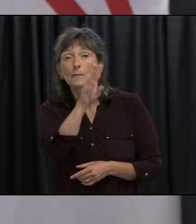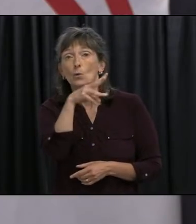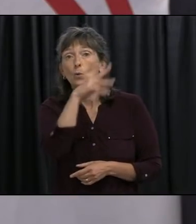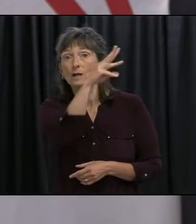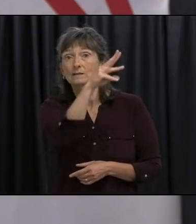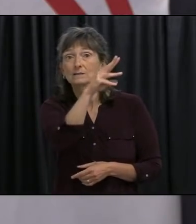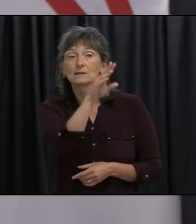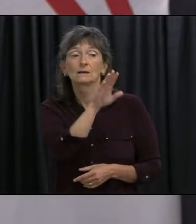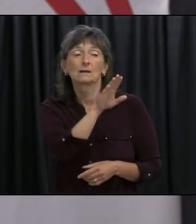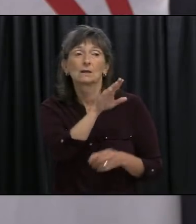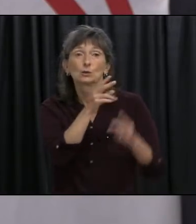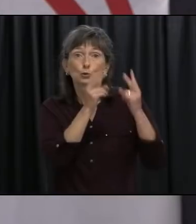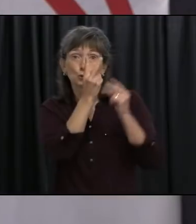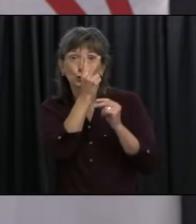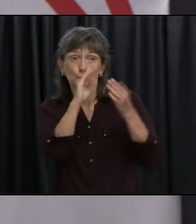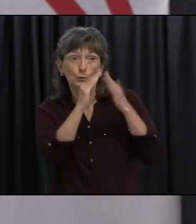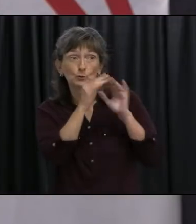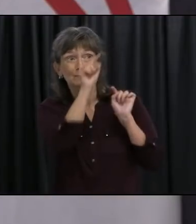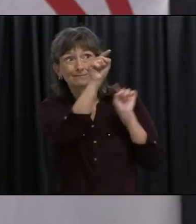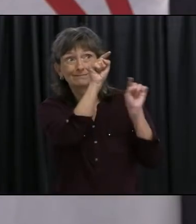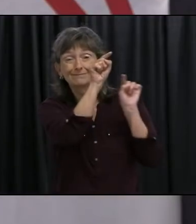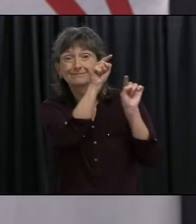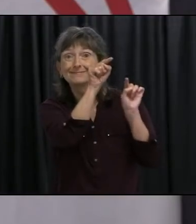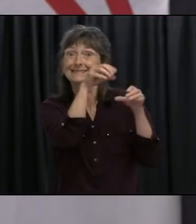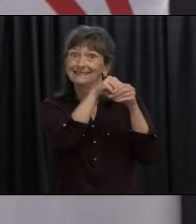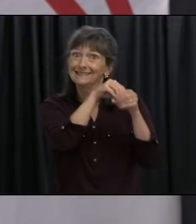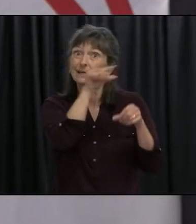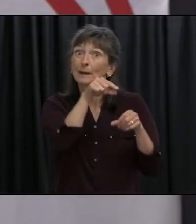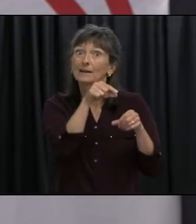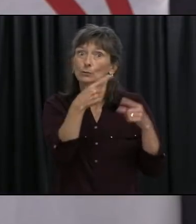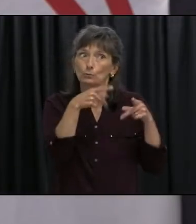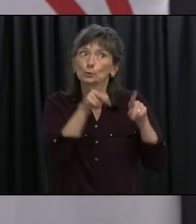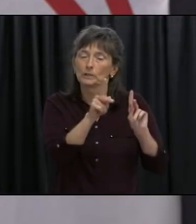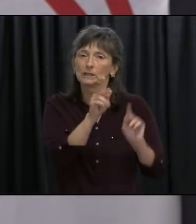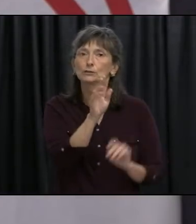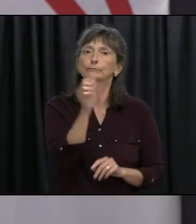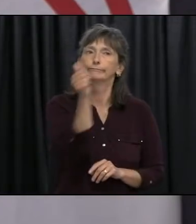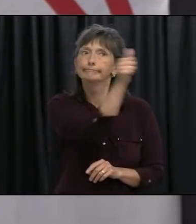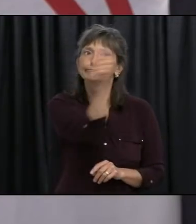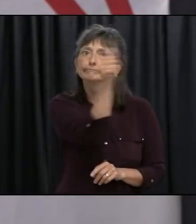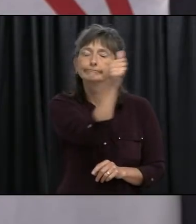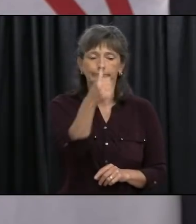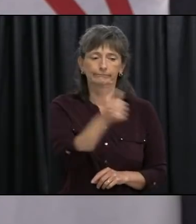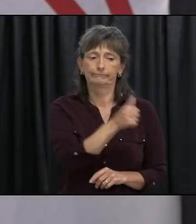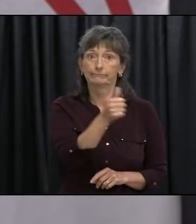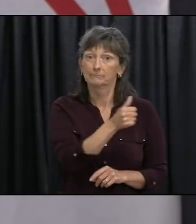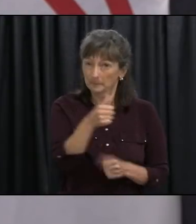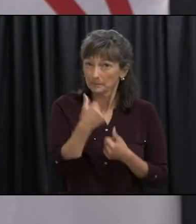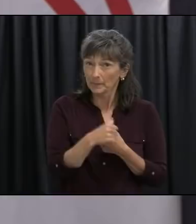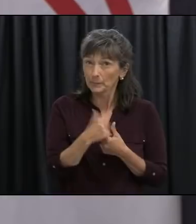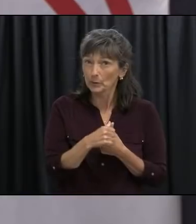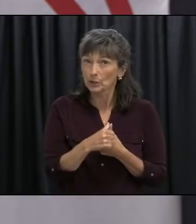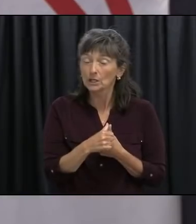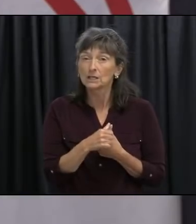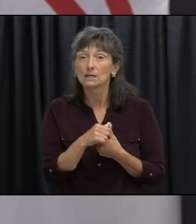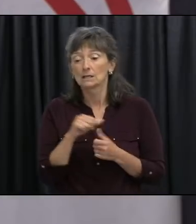in Quebec as well, so that they can actually move freely amongst those regions. So if you're in